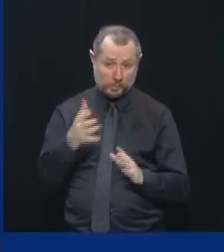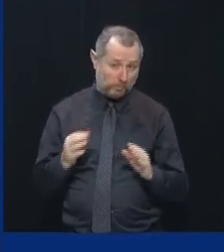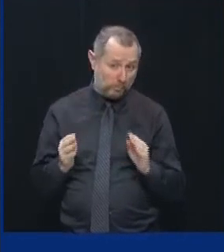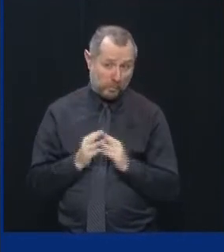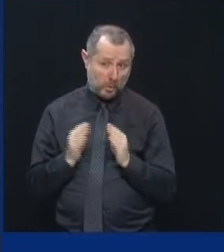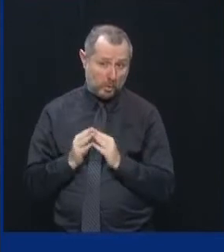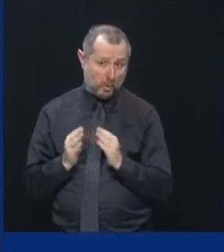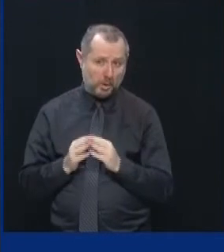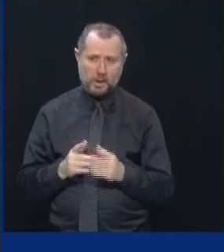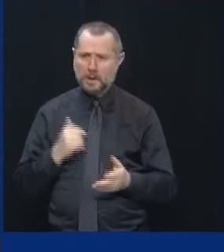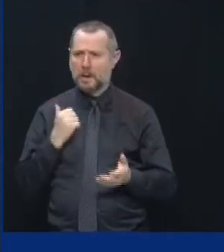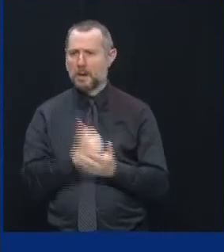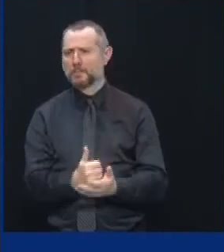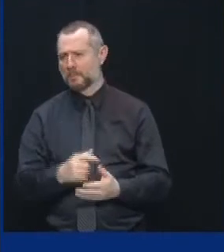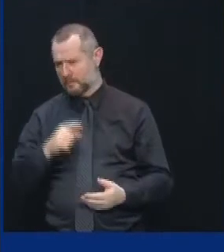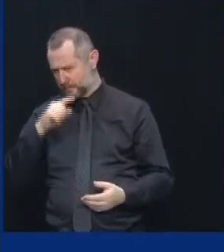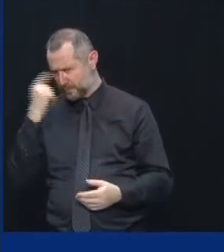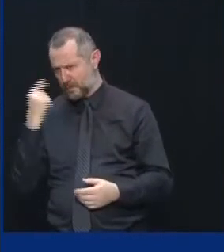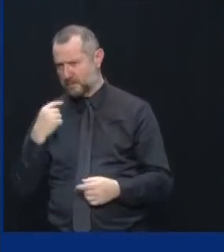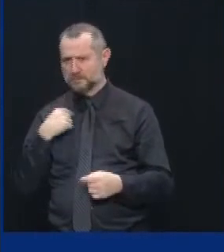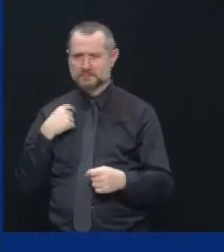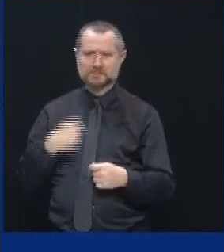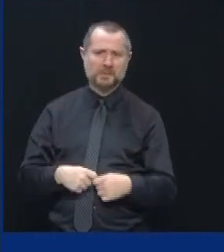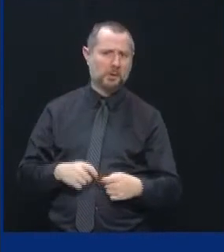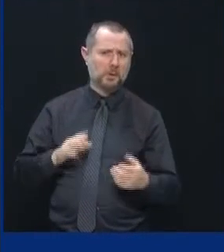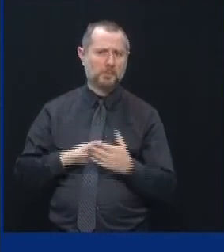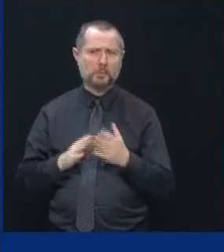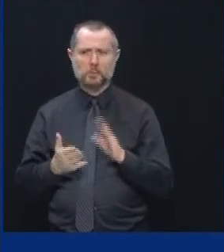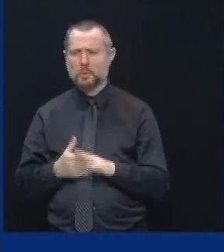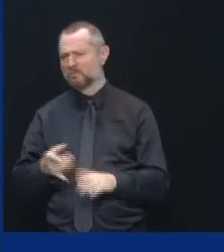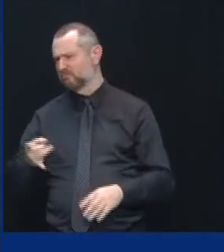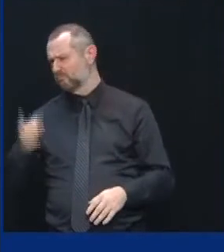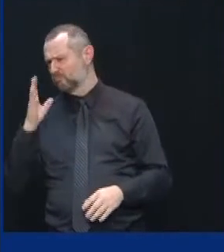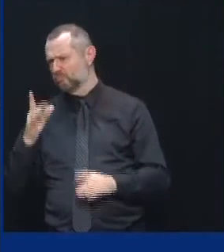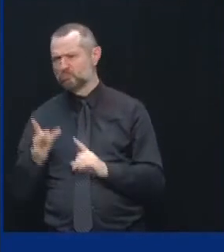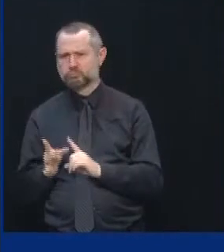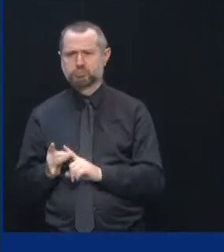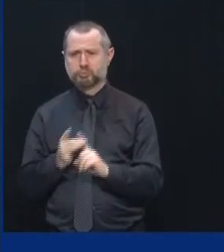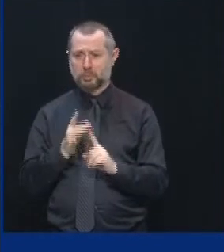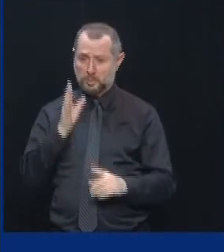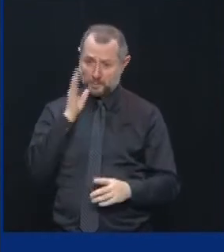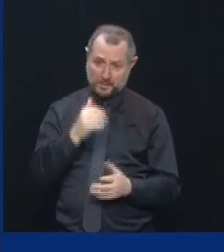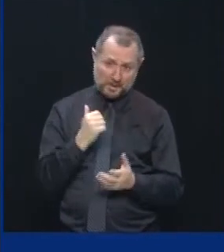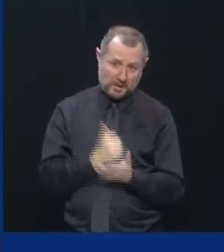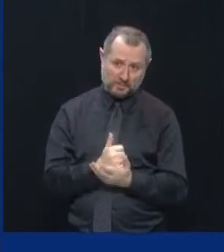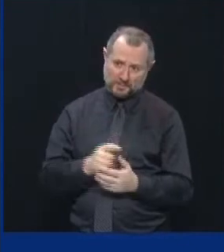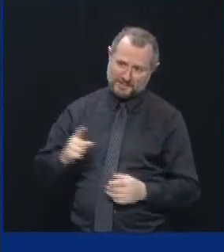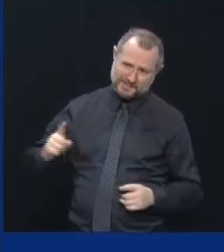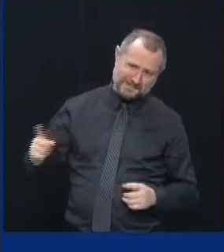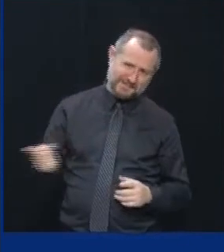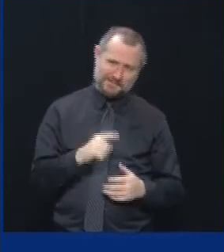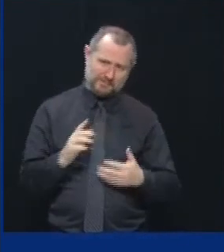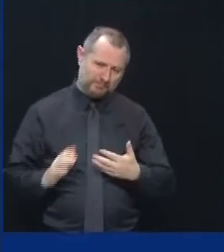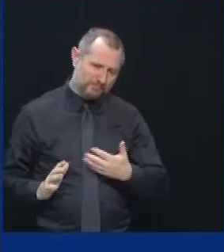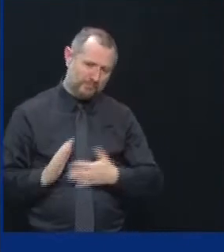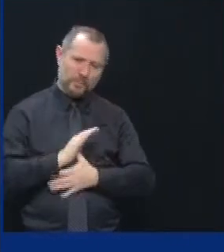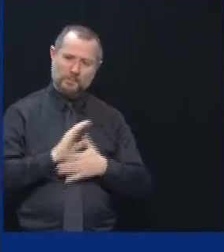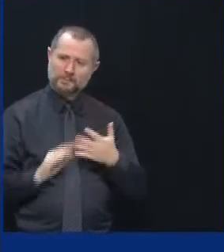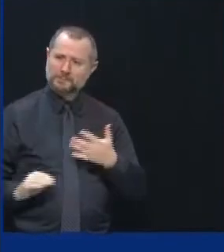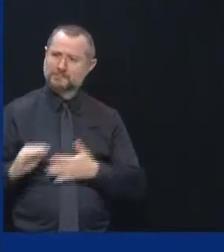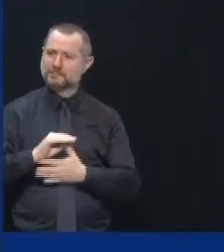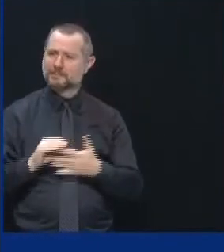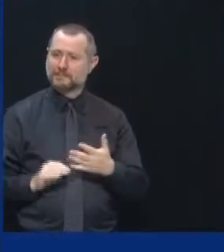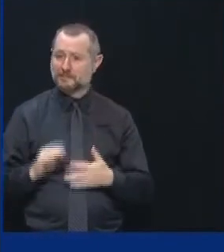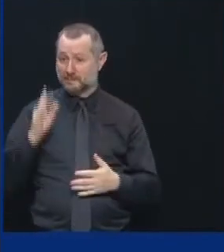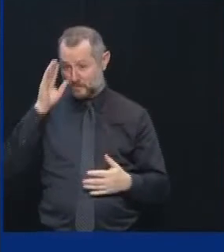and Latino communities that have been hit hardest from COVID are getting any sort of priority aside from just being residents of